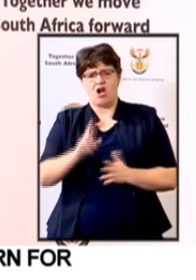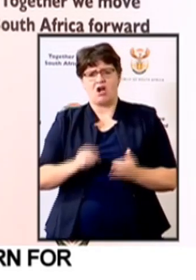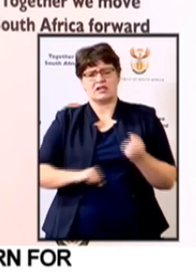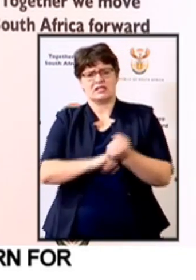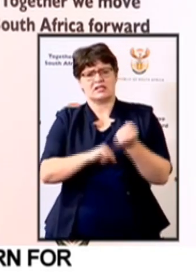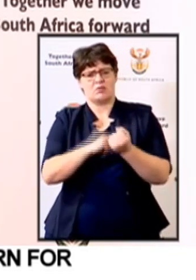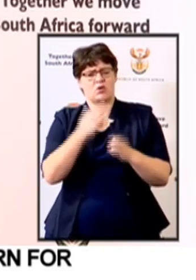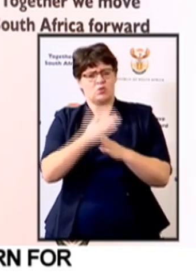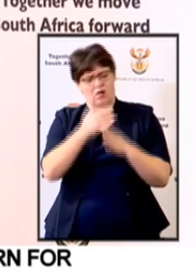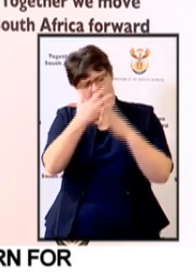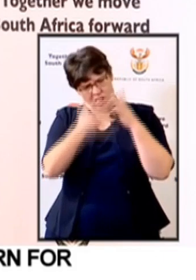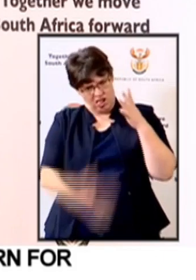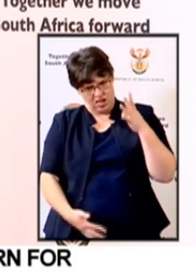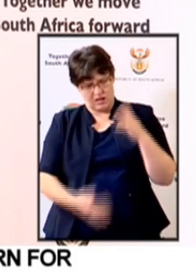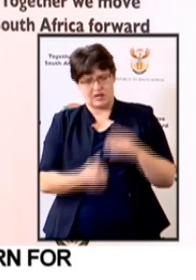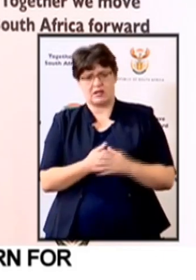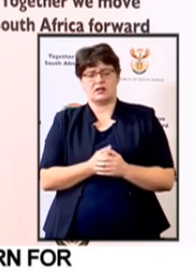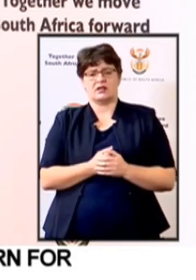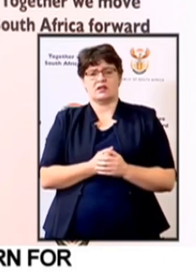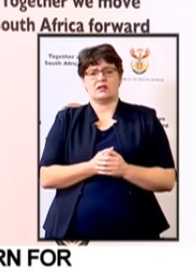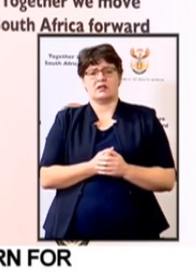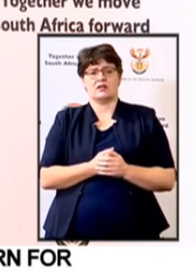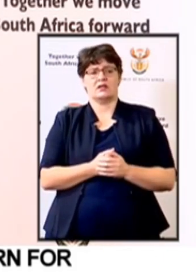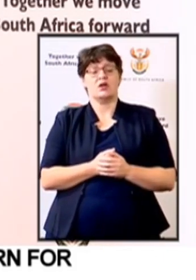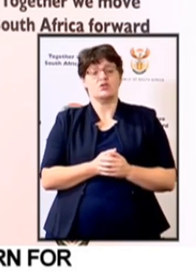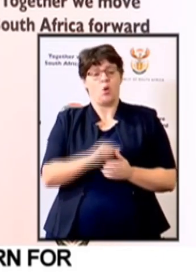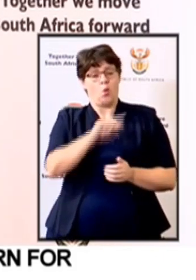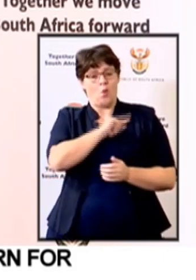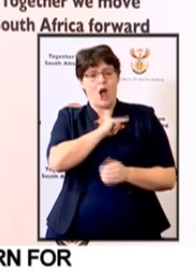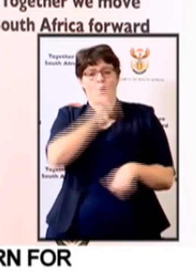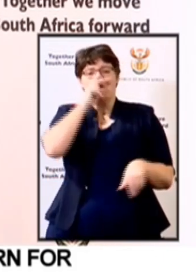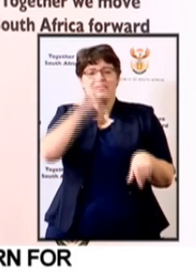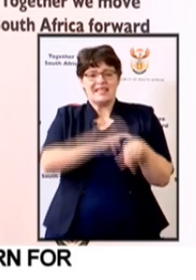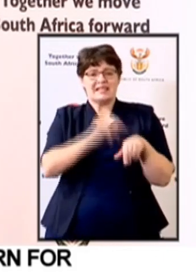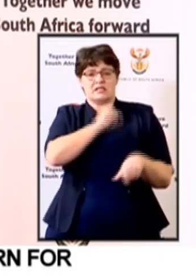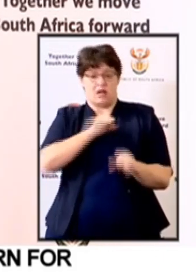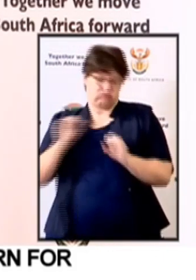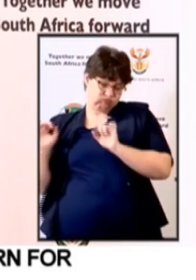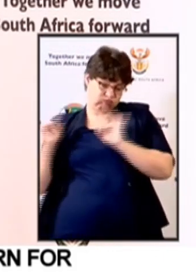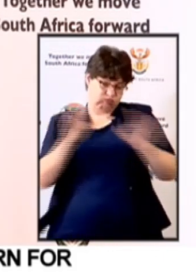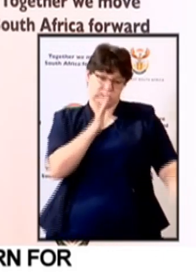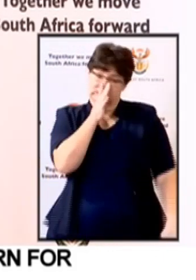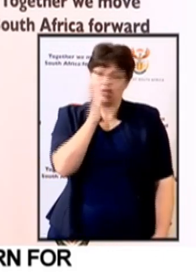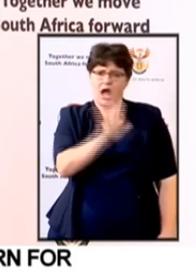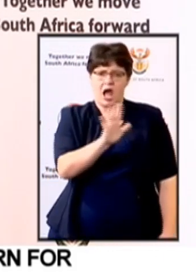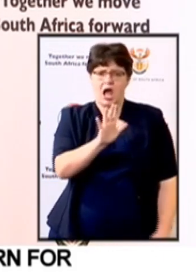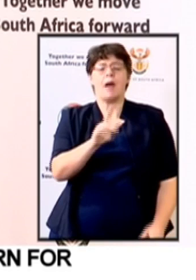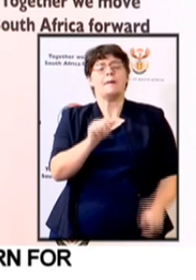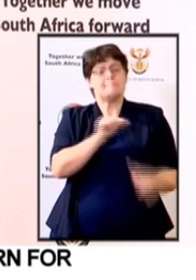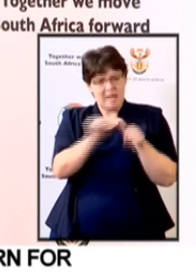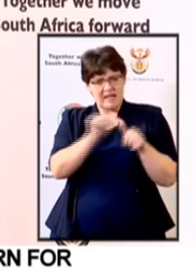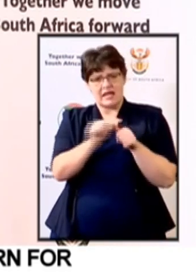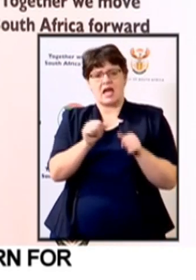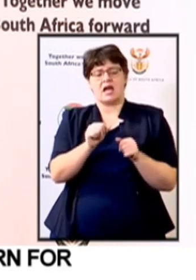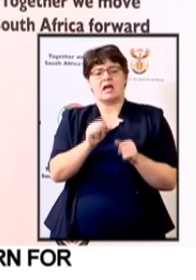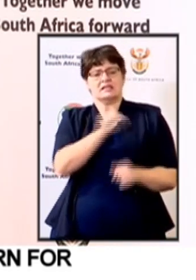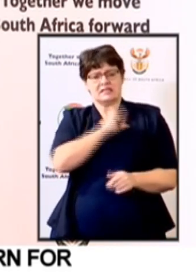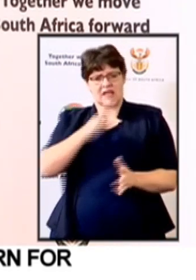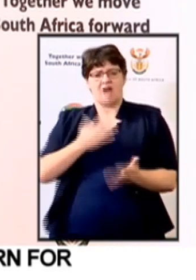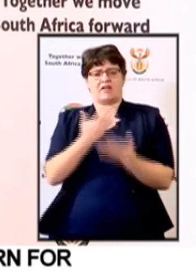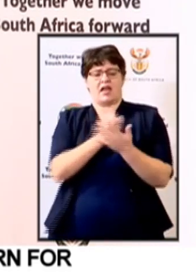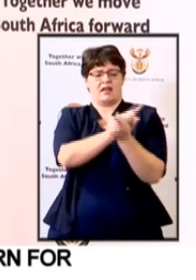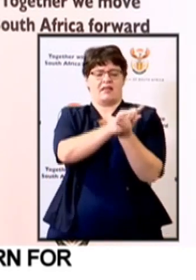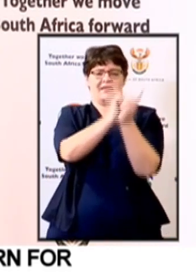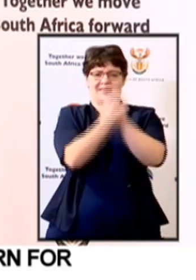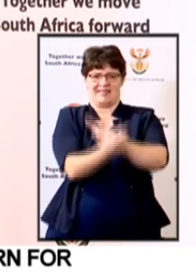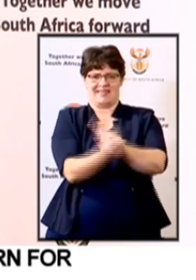to be done, etc. Employees, to keep the numbers low in the workplace, employees can rotate. The cleaners, because